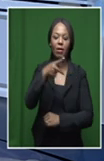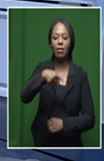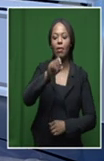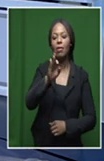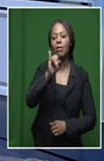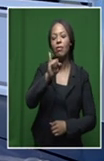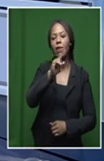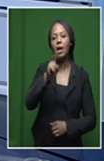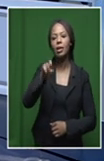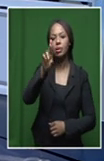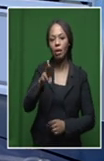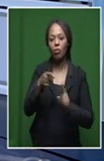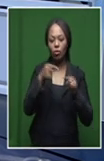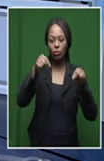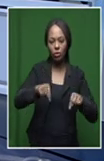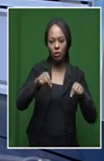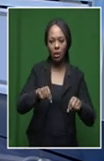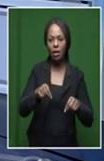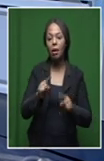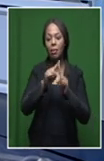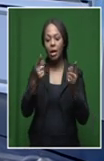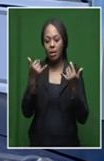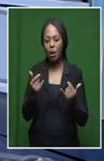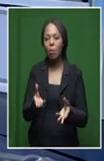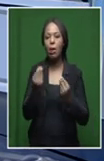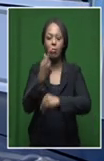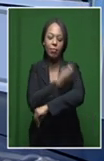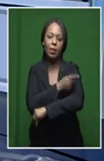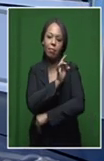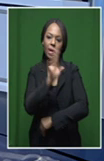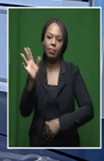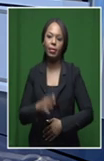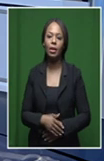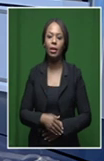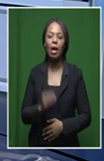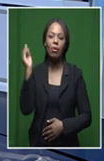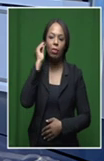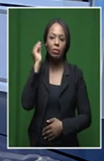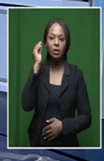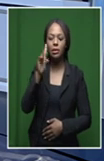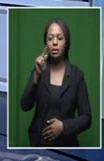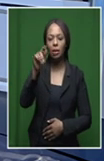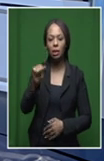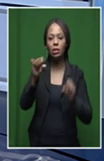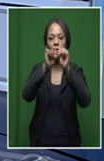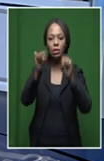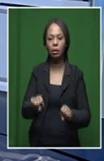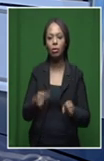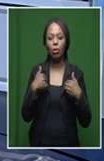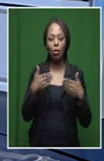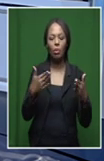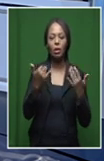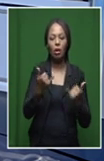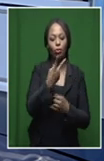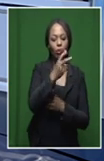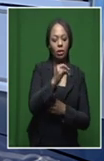for now, they will only get a single dose. Now, the electronic vaccination data system will be open from Wednesday, today, the 20th of November, and they'll be able to